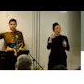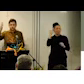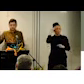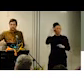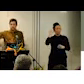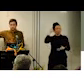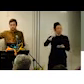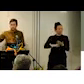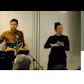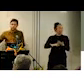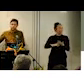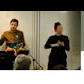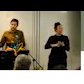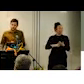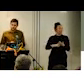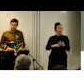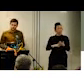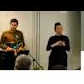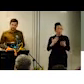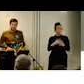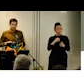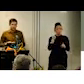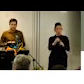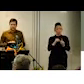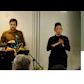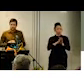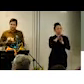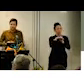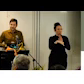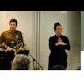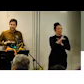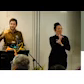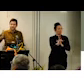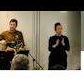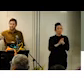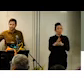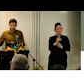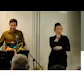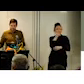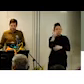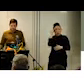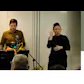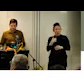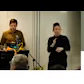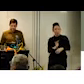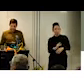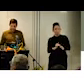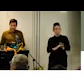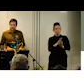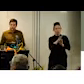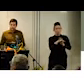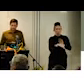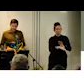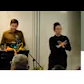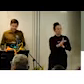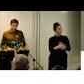and it boosts another few slow waves to occur afterwards. So we're able to kind of trick the brain into having these nice slow oscillations.